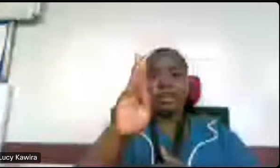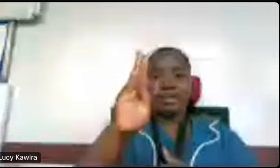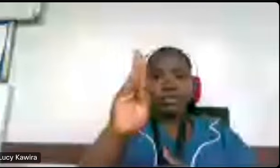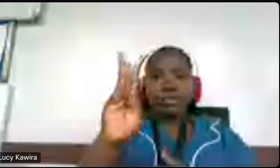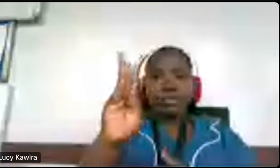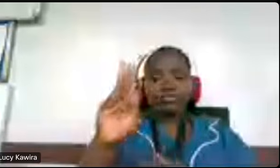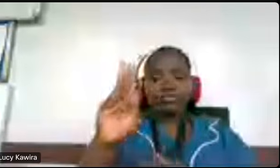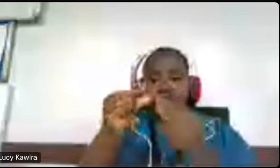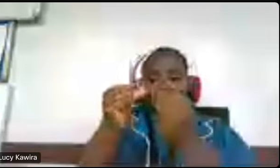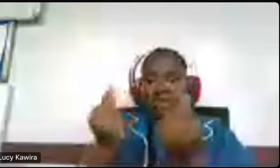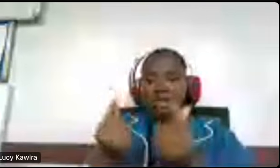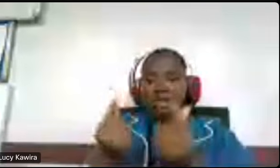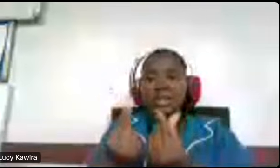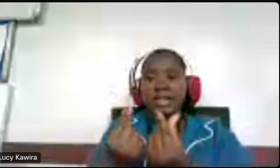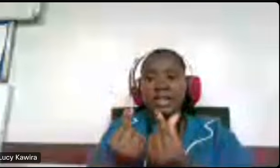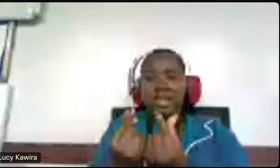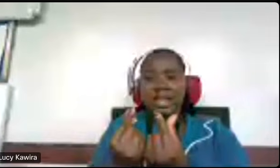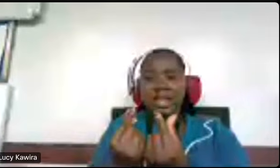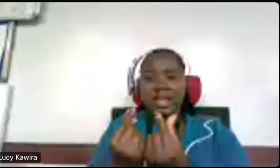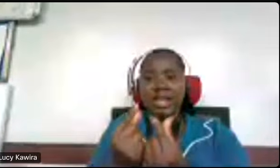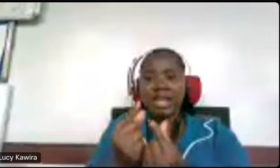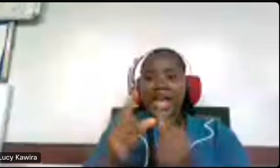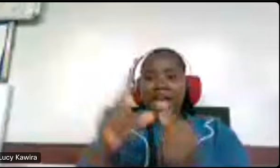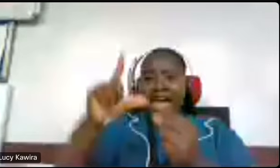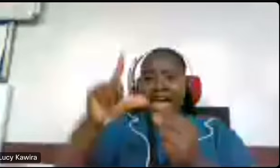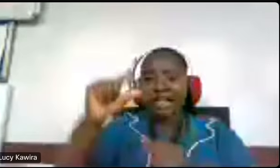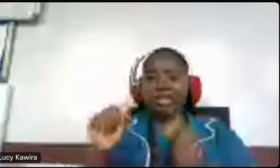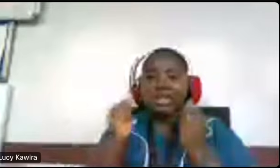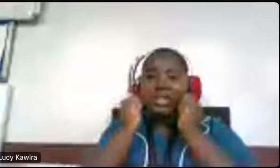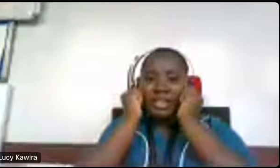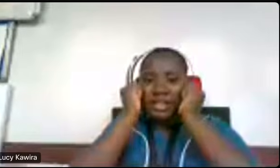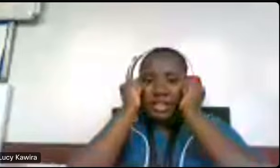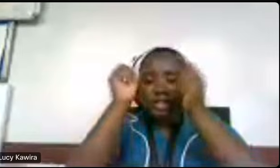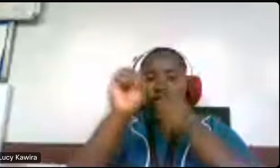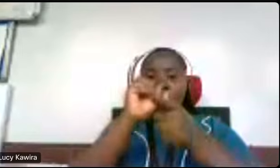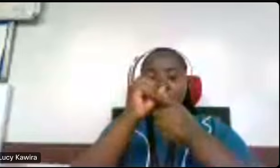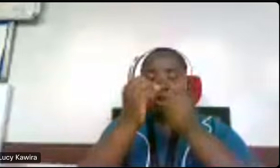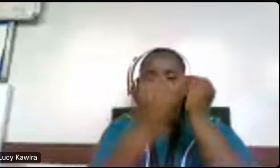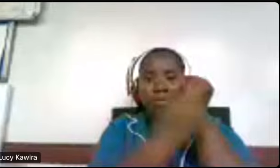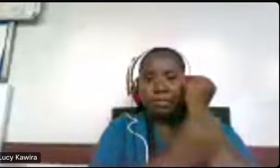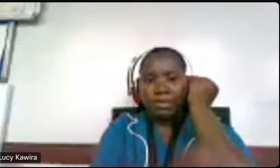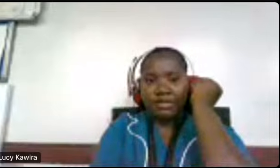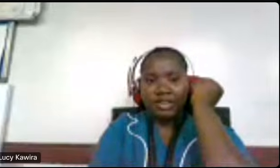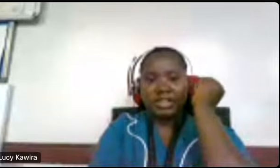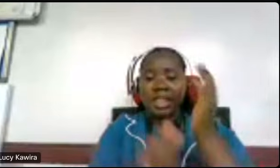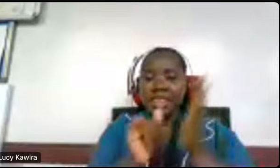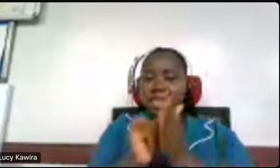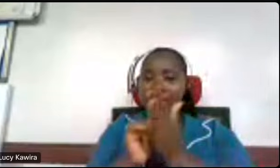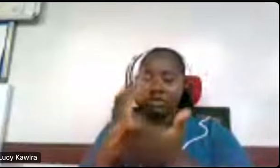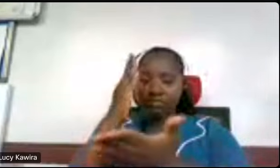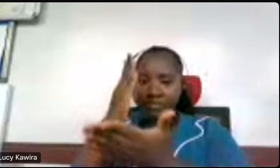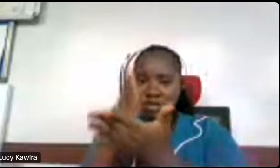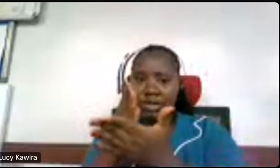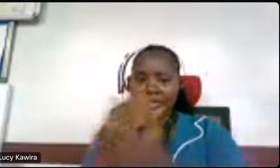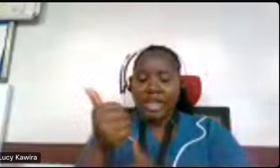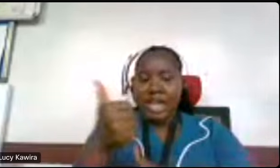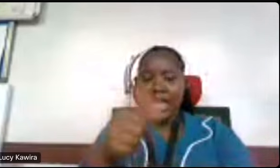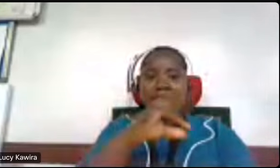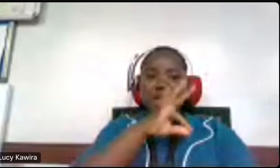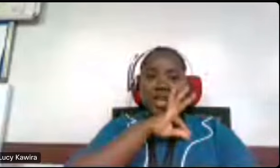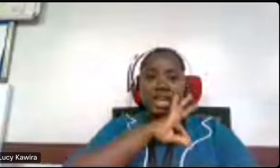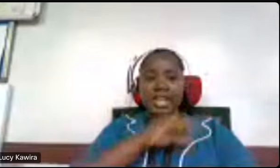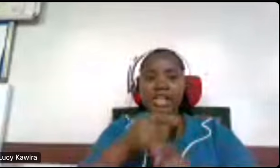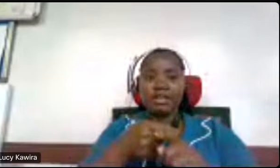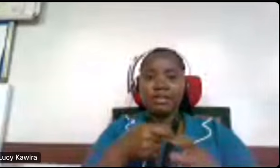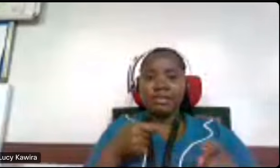relief of poverty. Once that has been confirmed, then any income, even from the commercial activity, will not be subjected